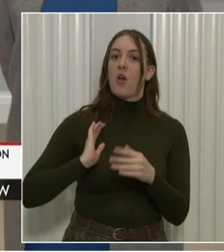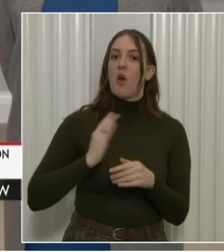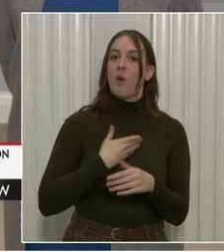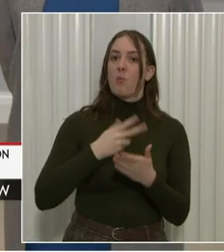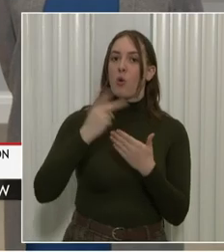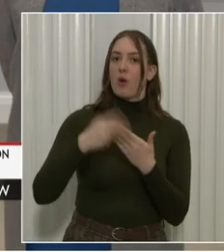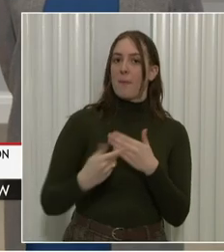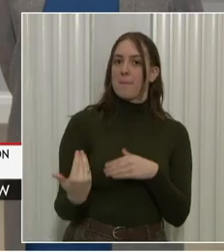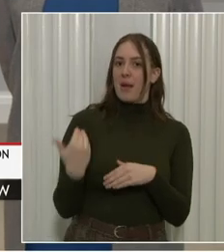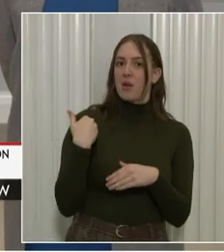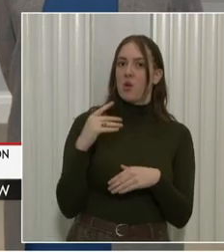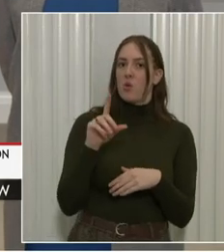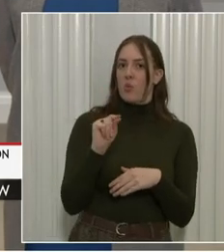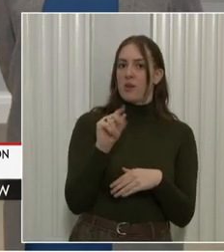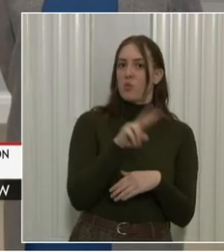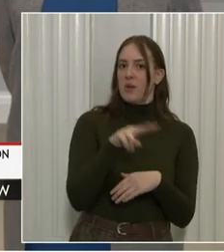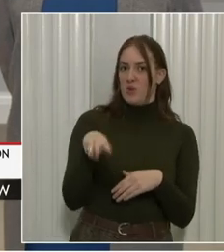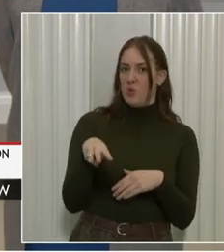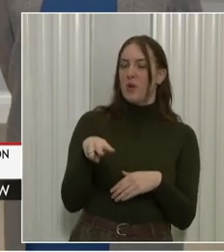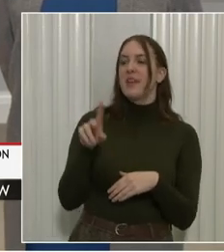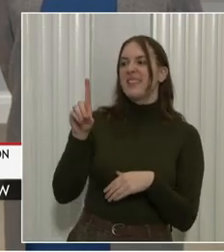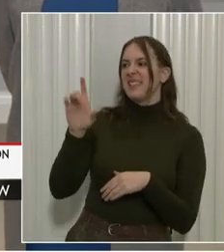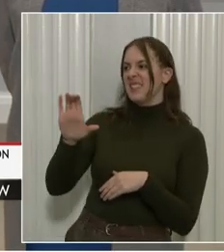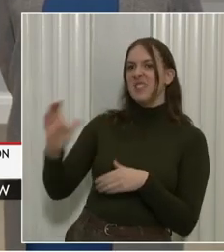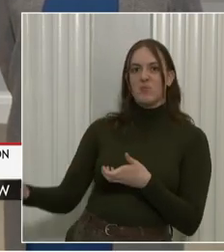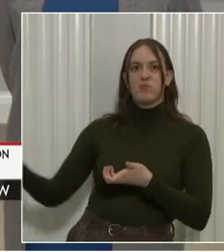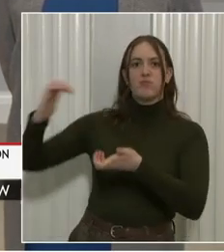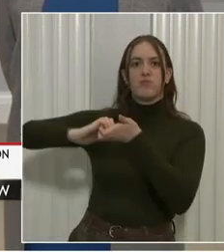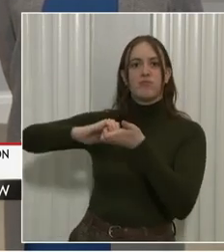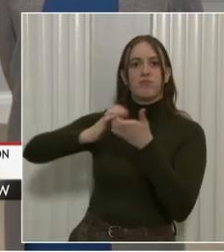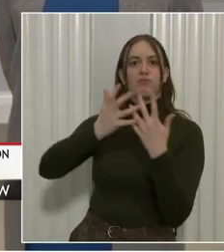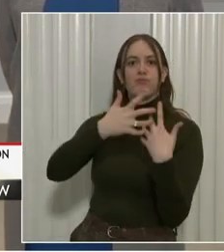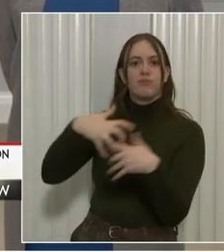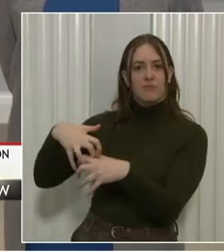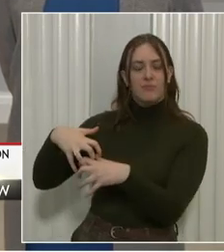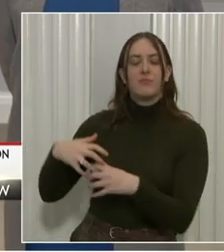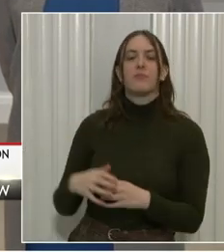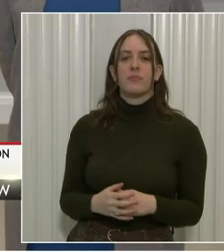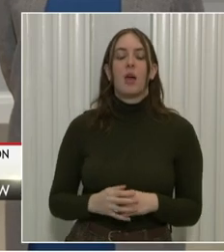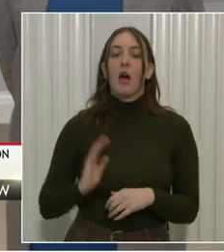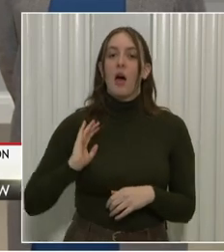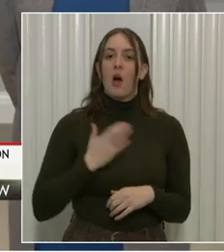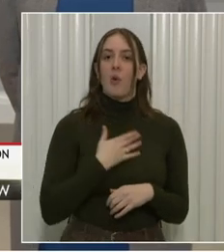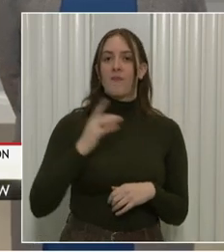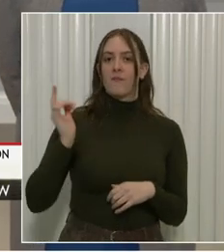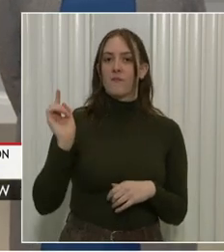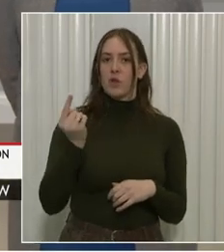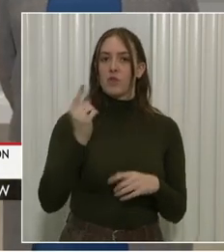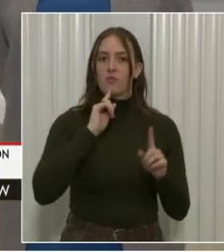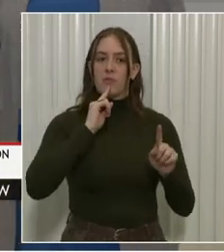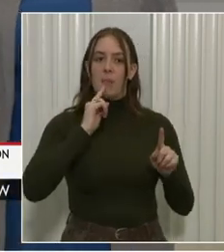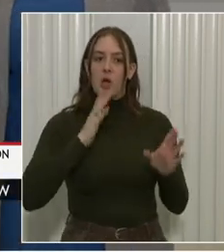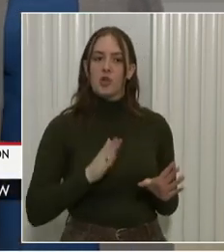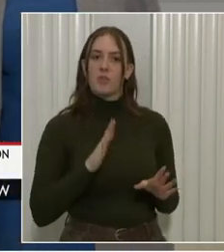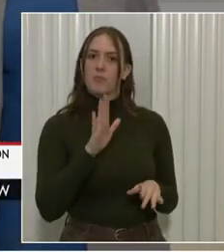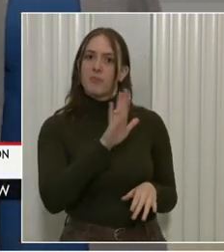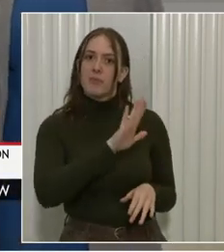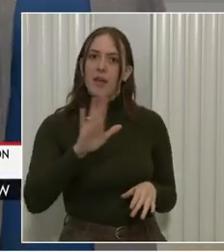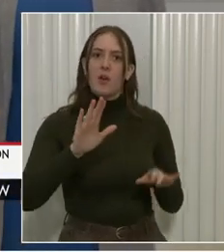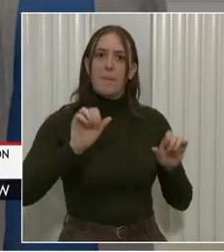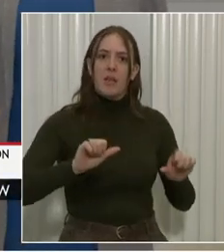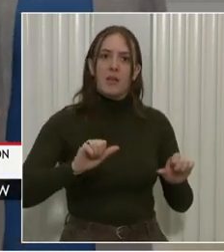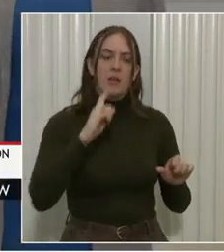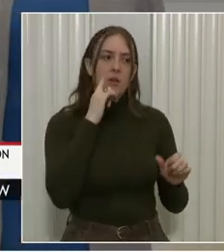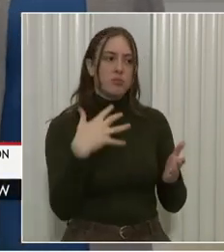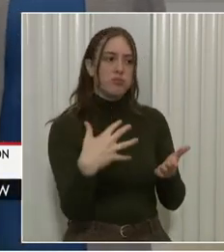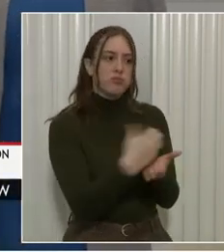new program is a natural extension of that. Our first responders' ability to provide this important and potentially